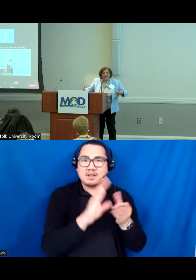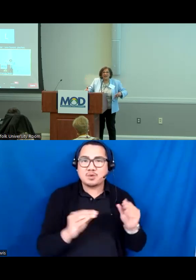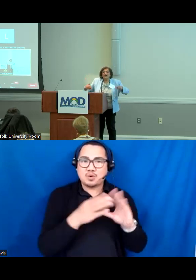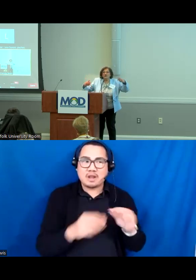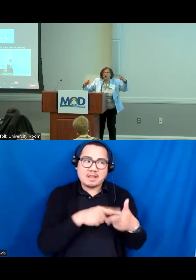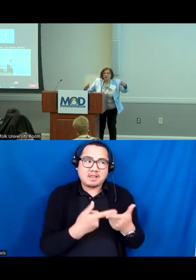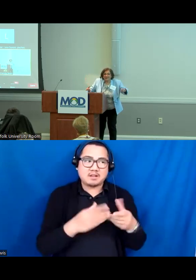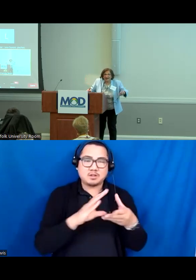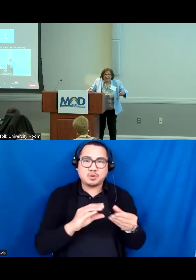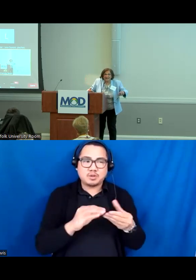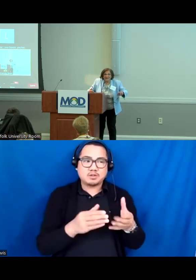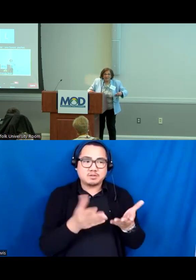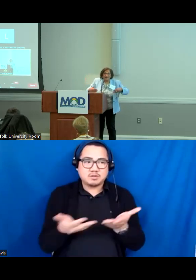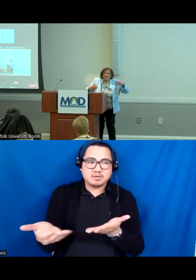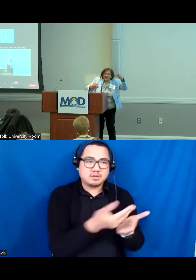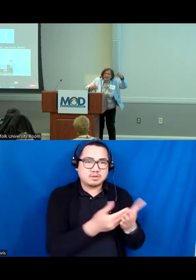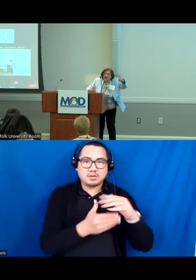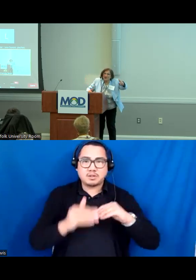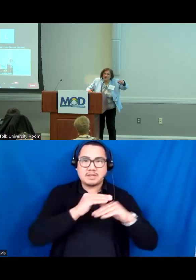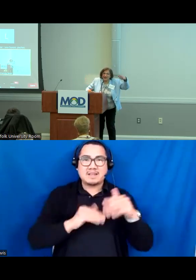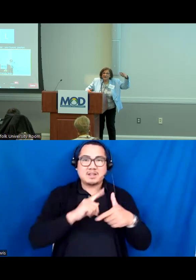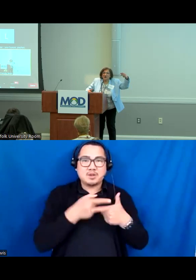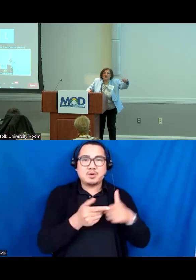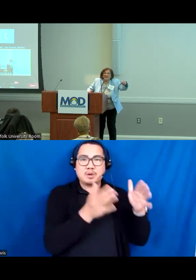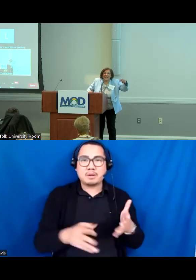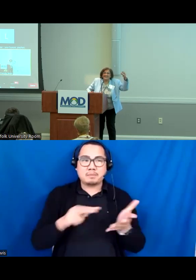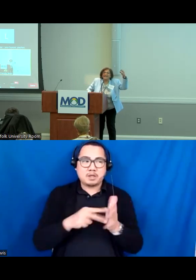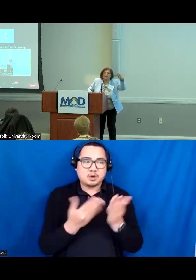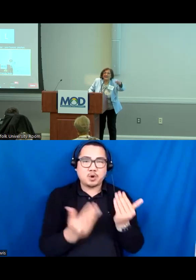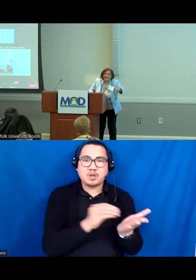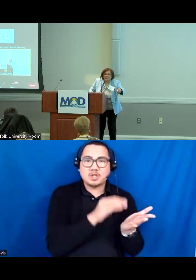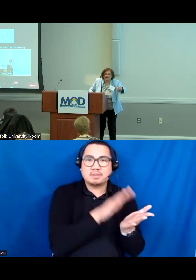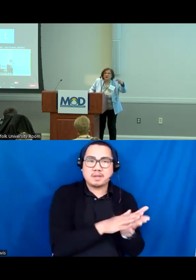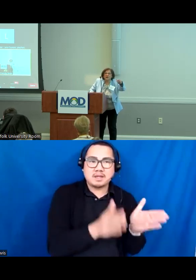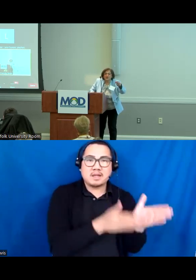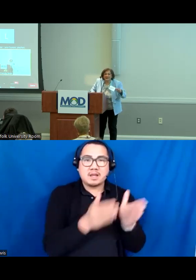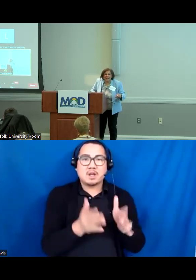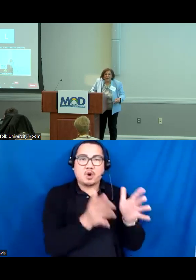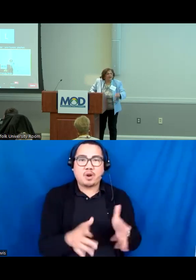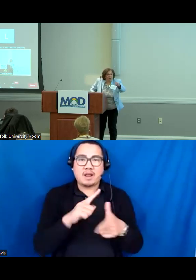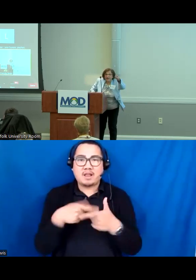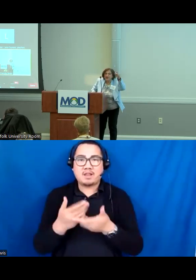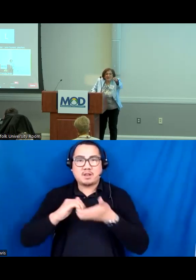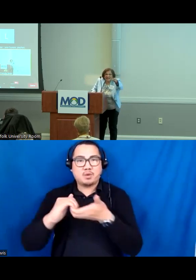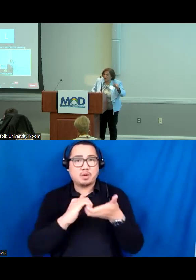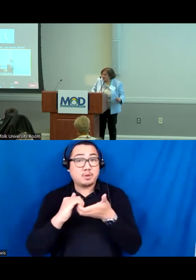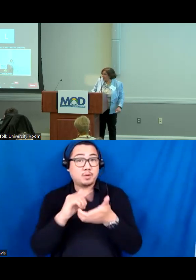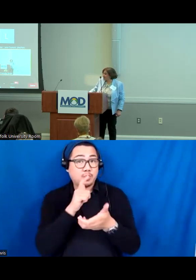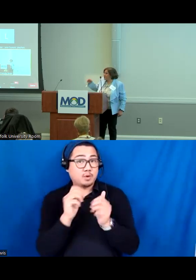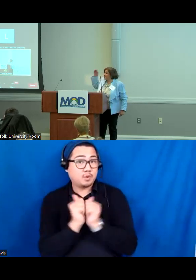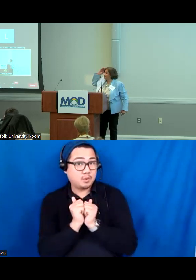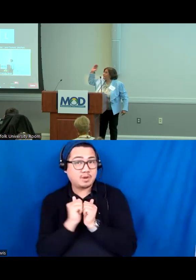that. You organize. So it's document, organize, and collaborate. And who do you collaborate with? Mass Office